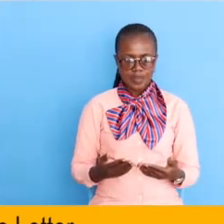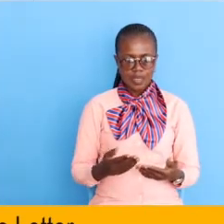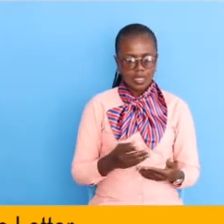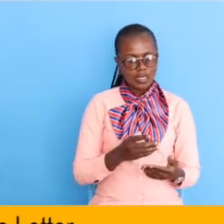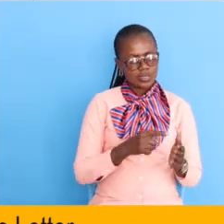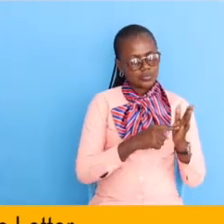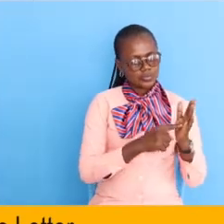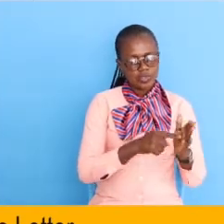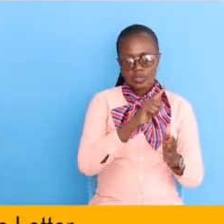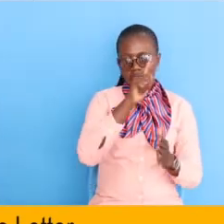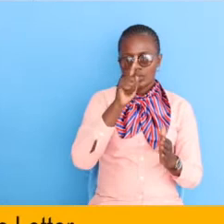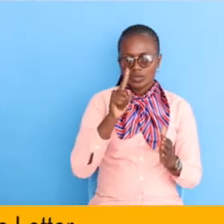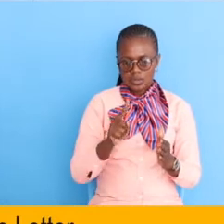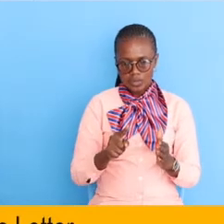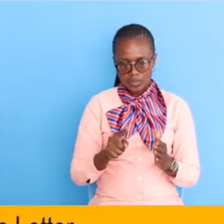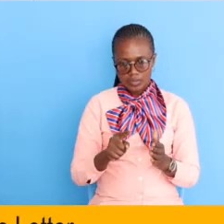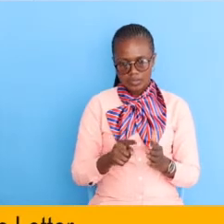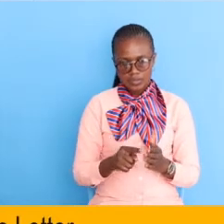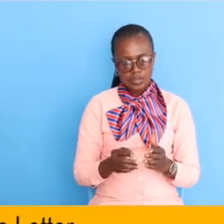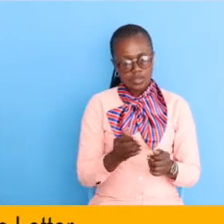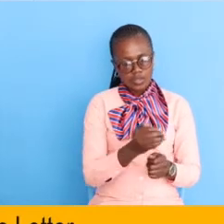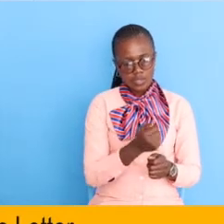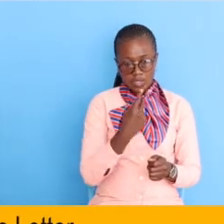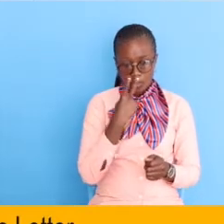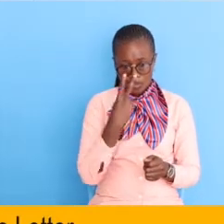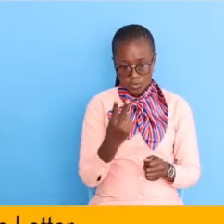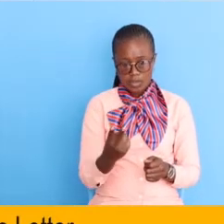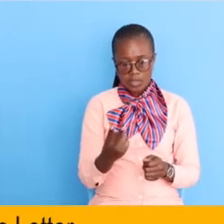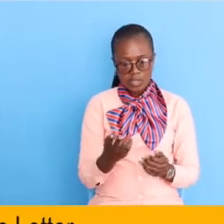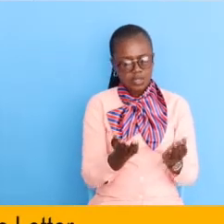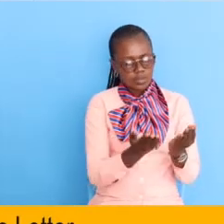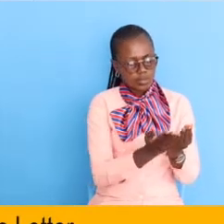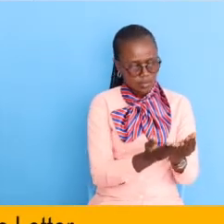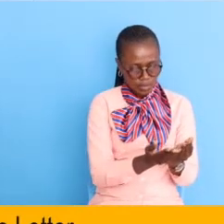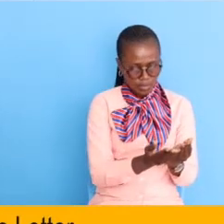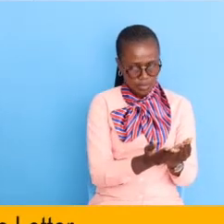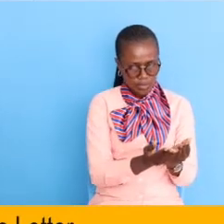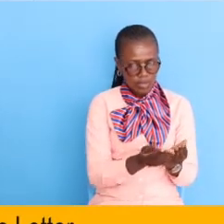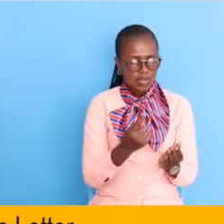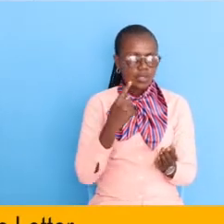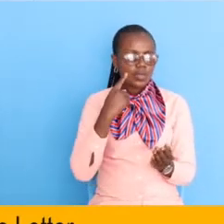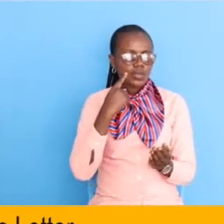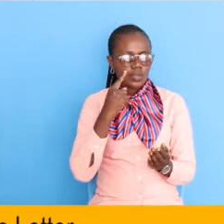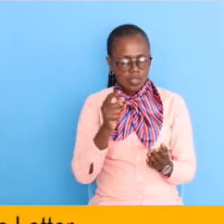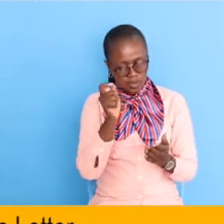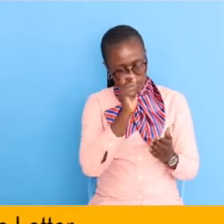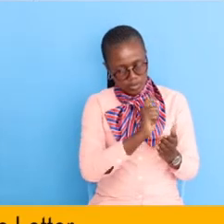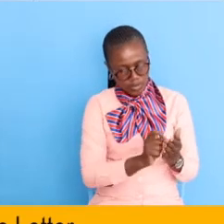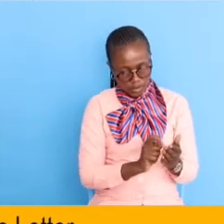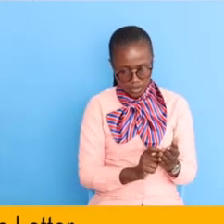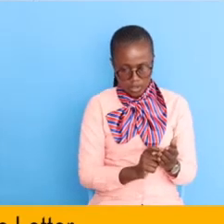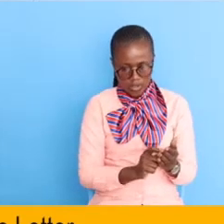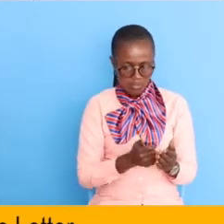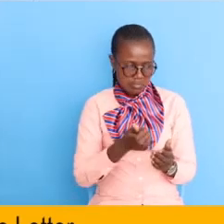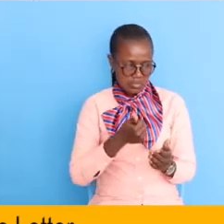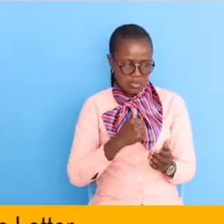question that I would want you to see and read and try to write your